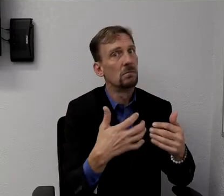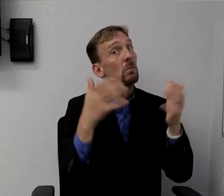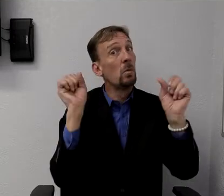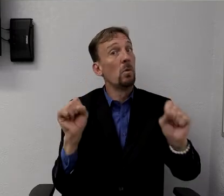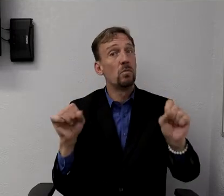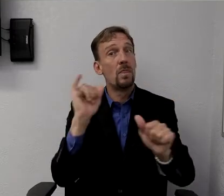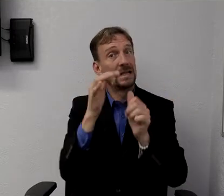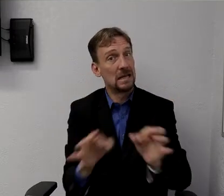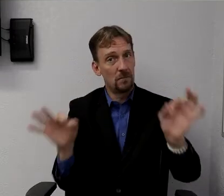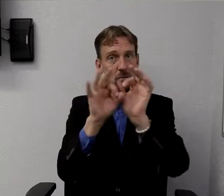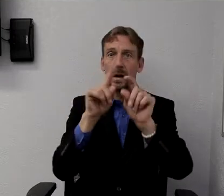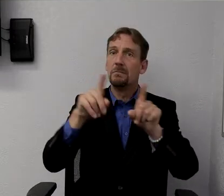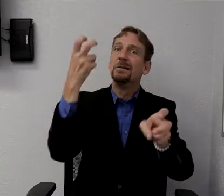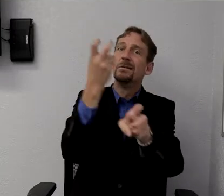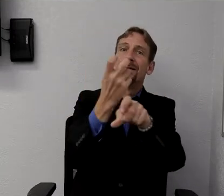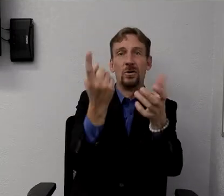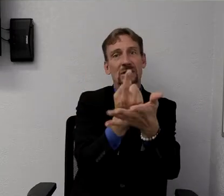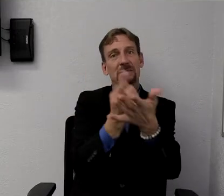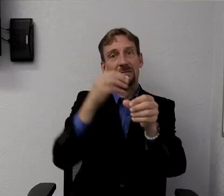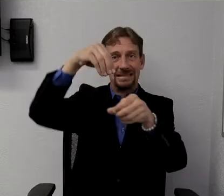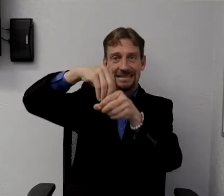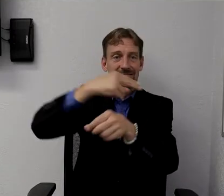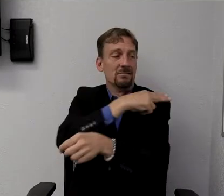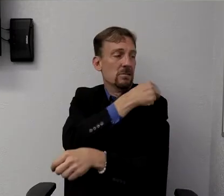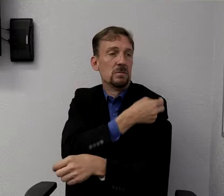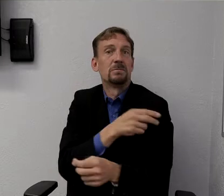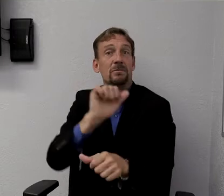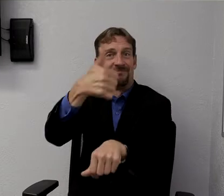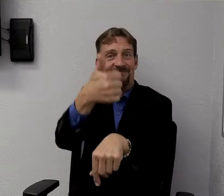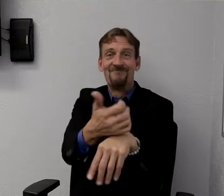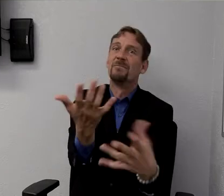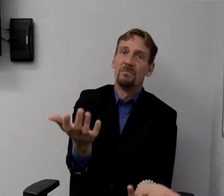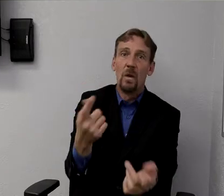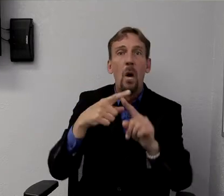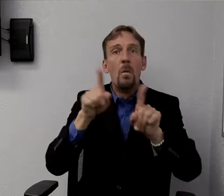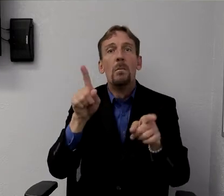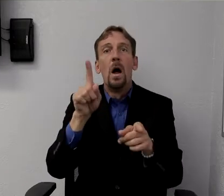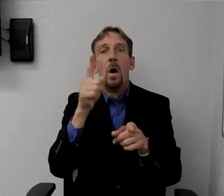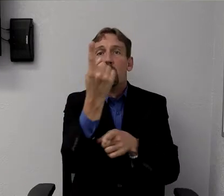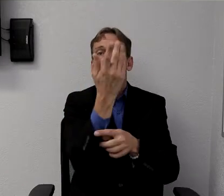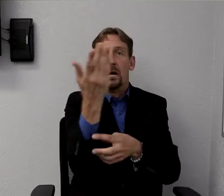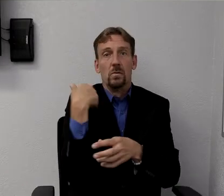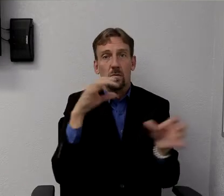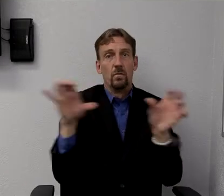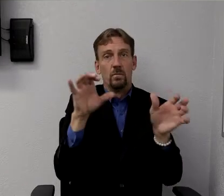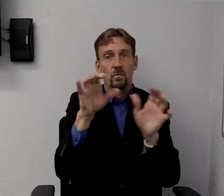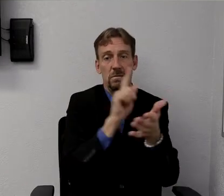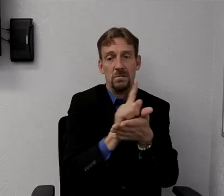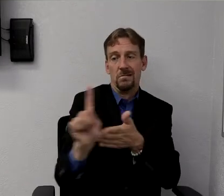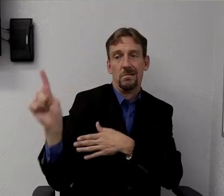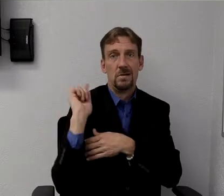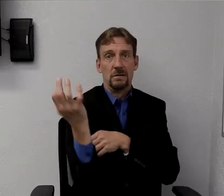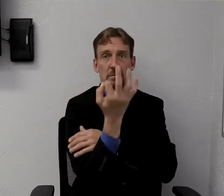in a hospital setting. One of the things that we did last Friday is, well, the CDC